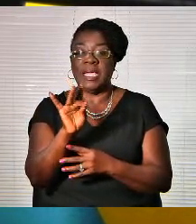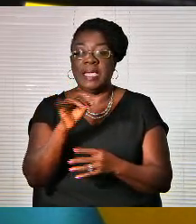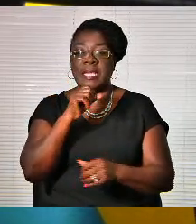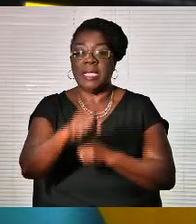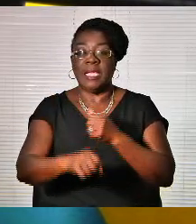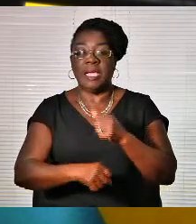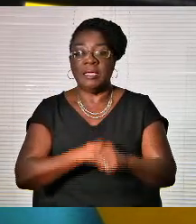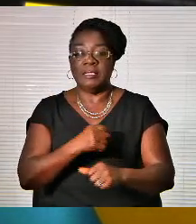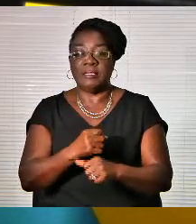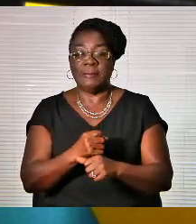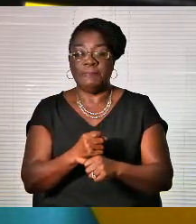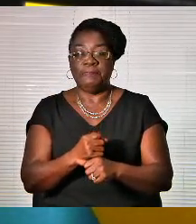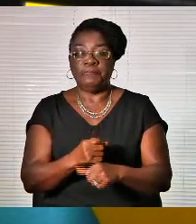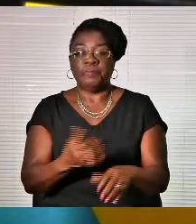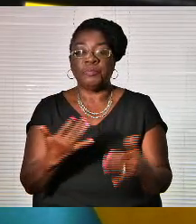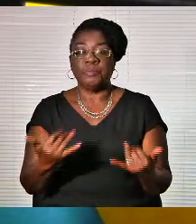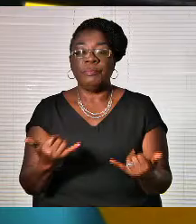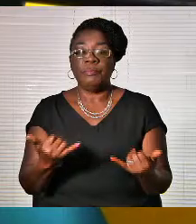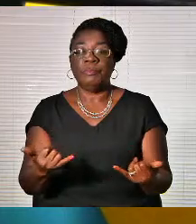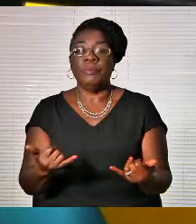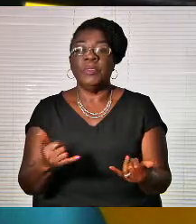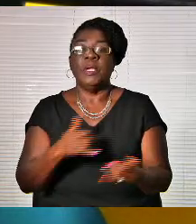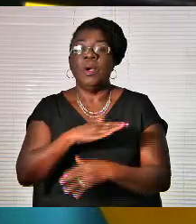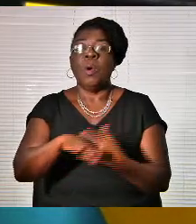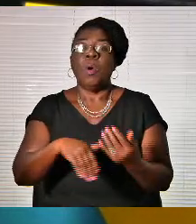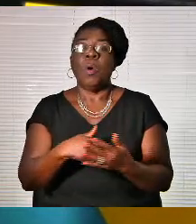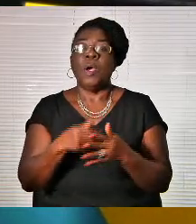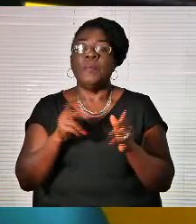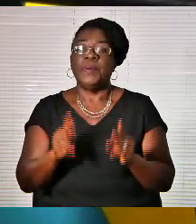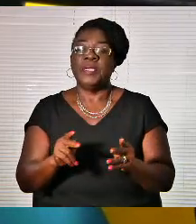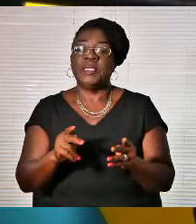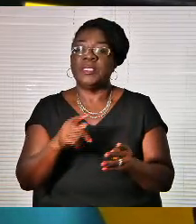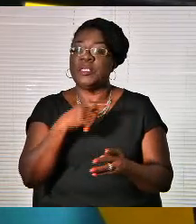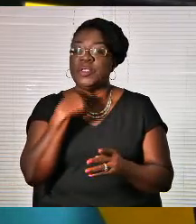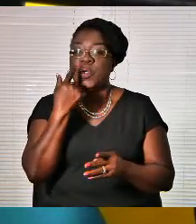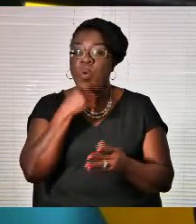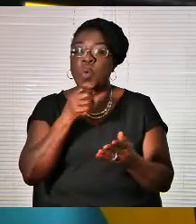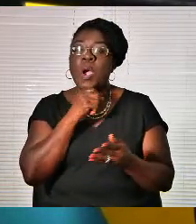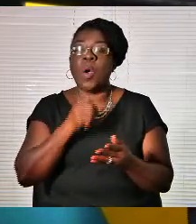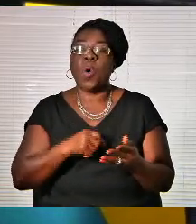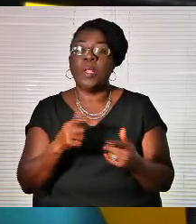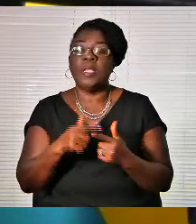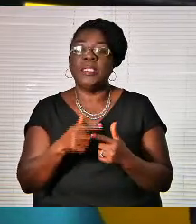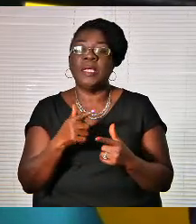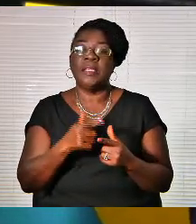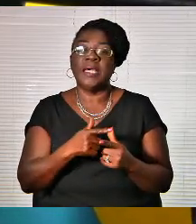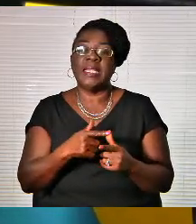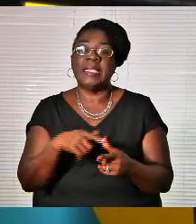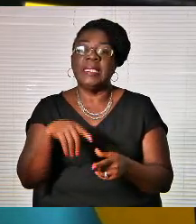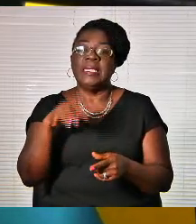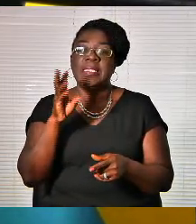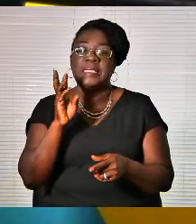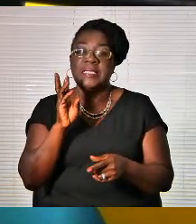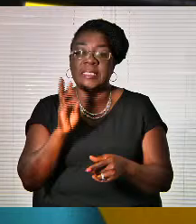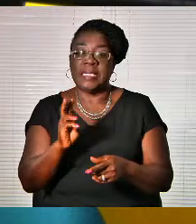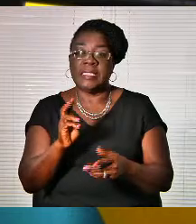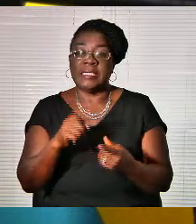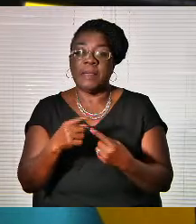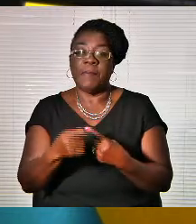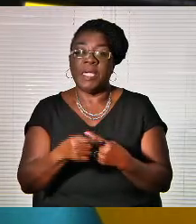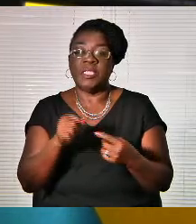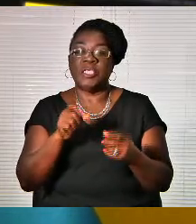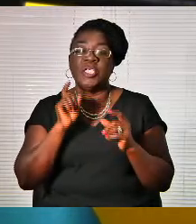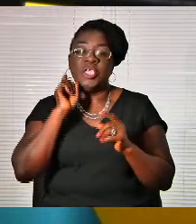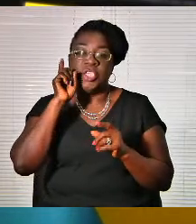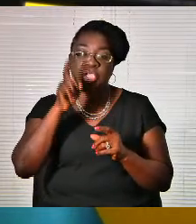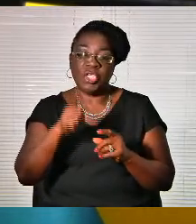Currently, it is recommended that all persons older than 6 months should get the annual vaccine to prevent getting the